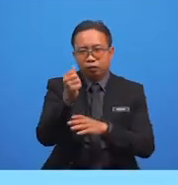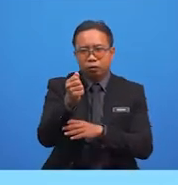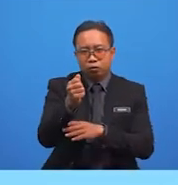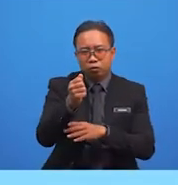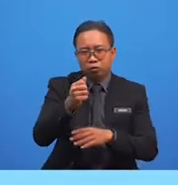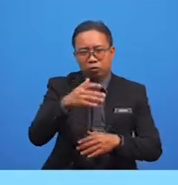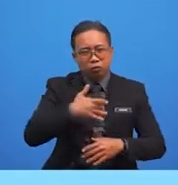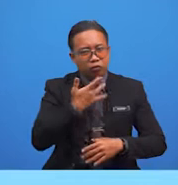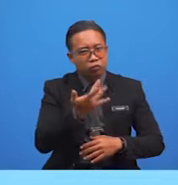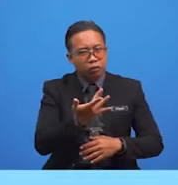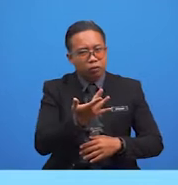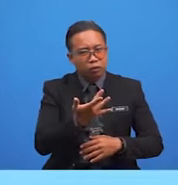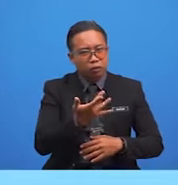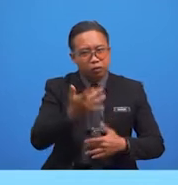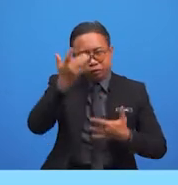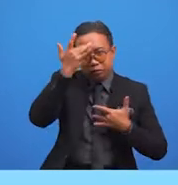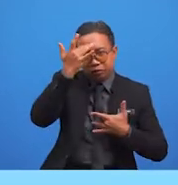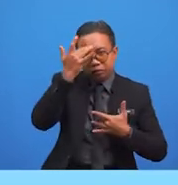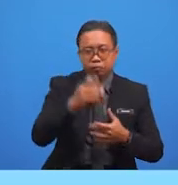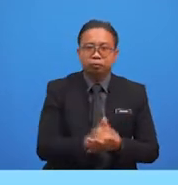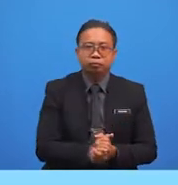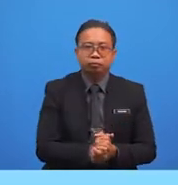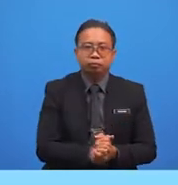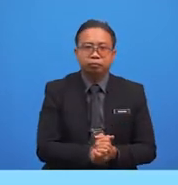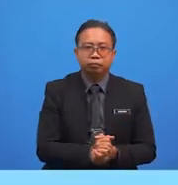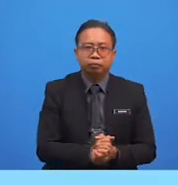If you feel sick,